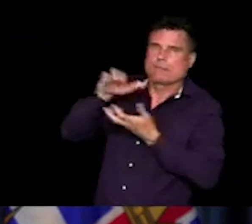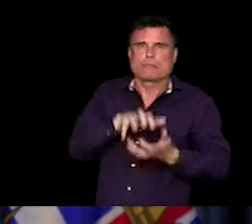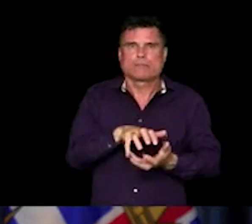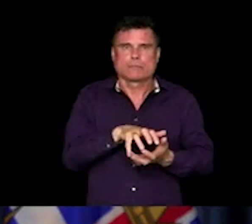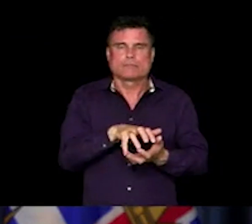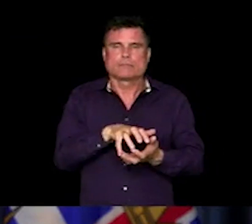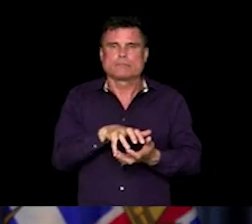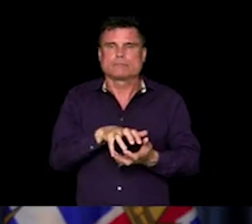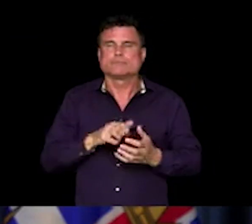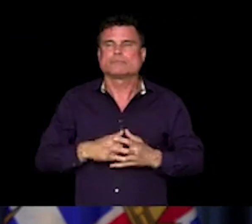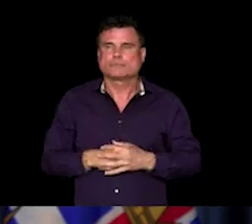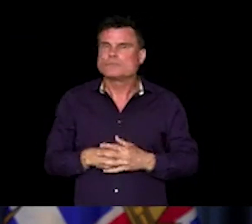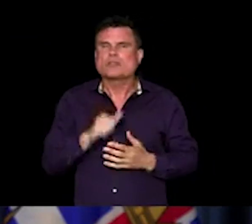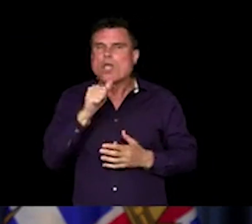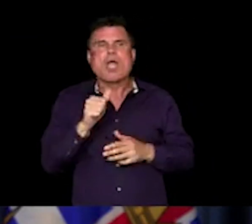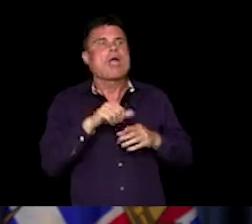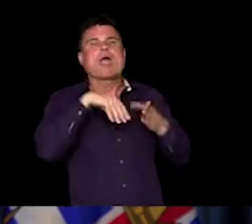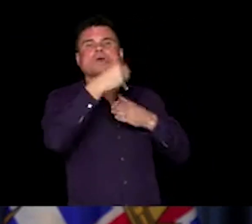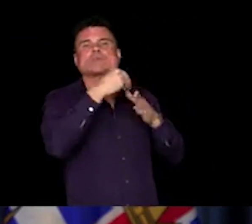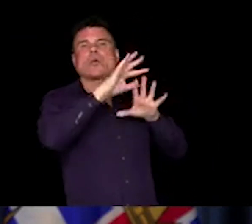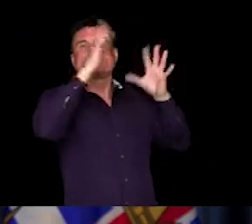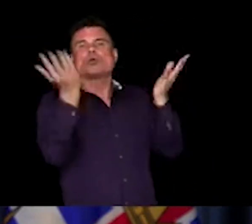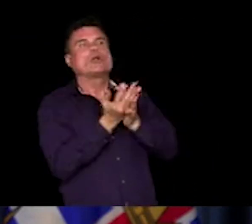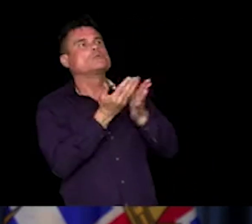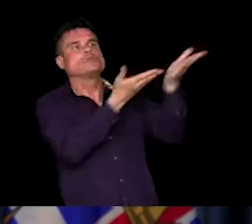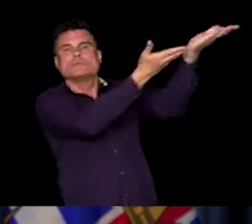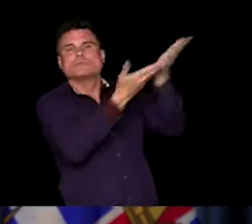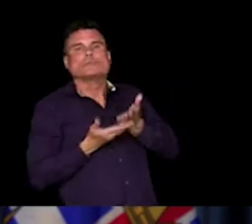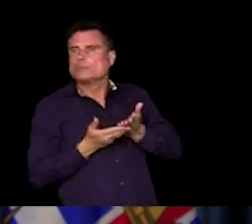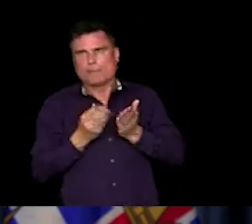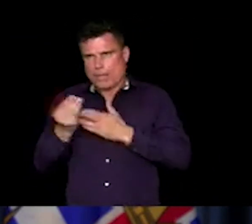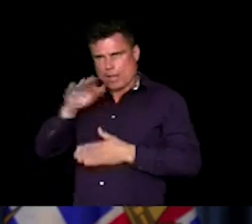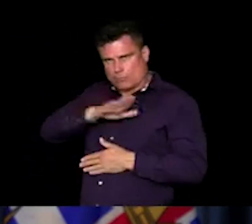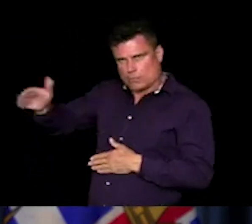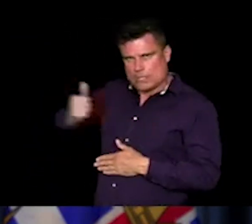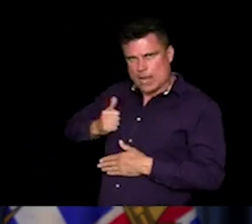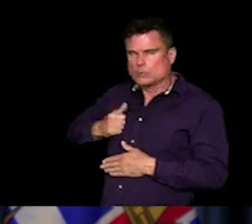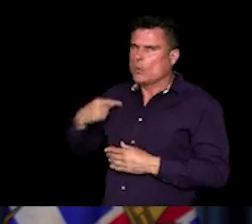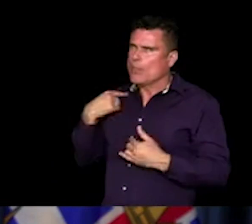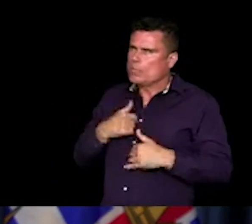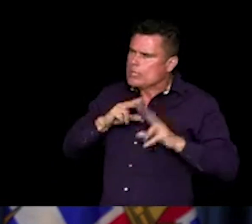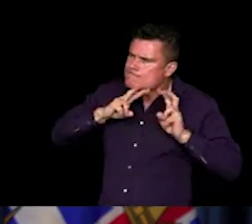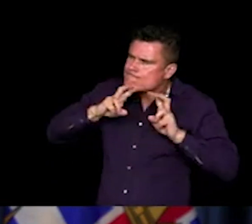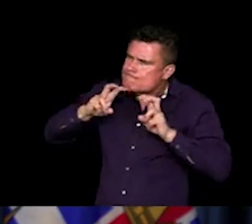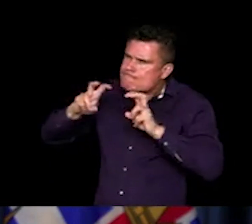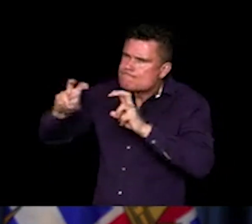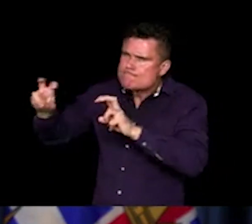October and November, and have developed a very large stockpile to meet even an increase in the